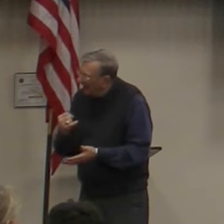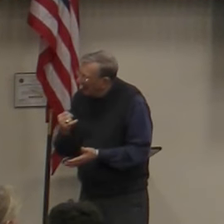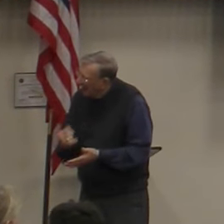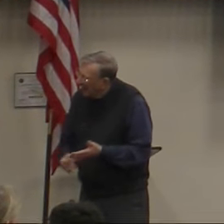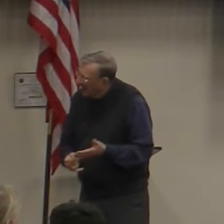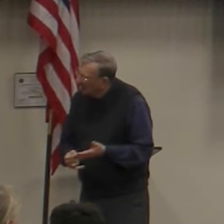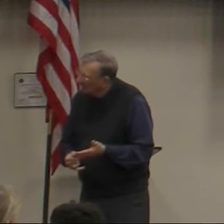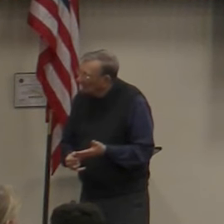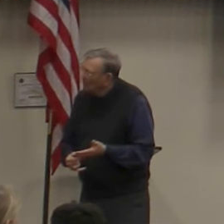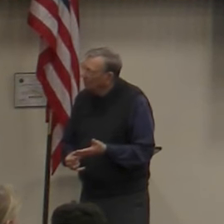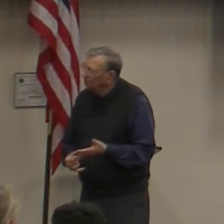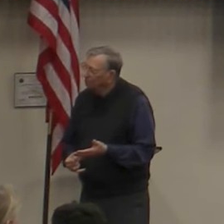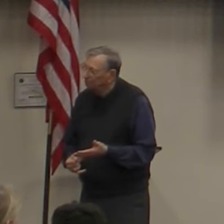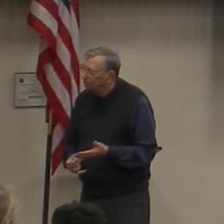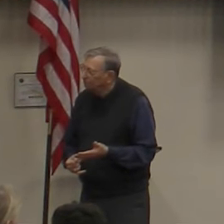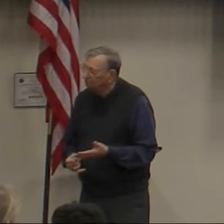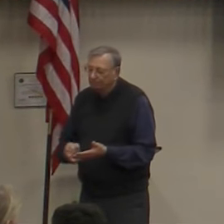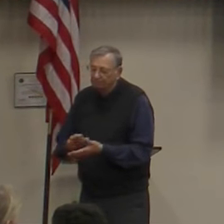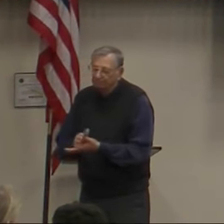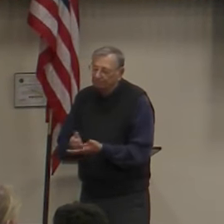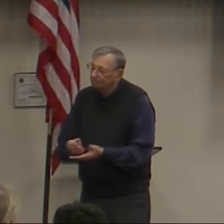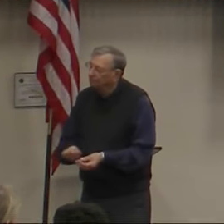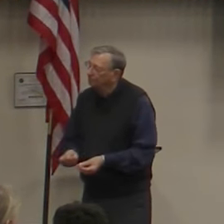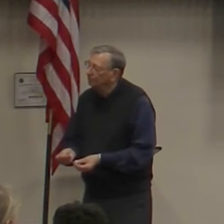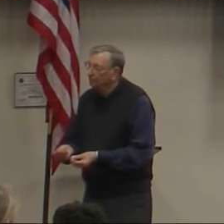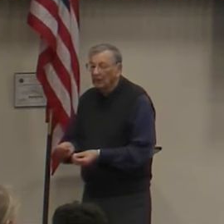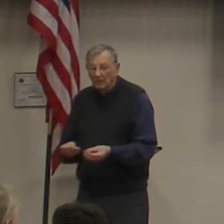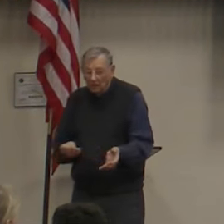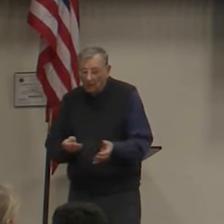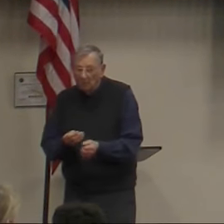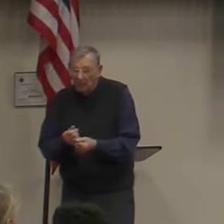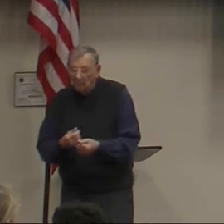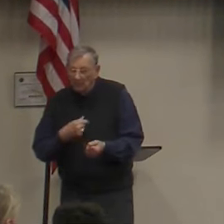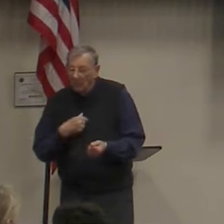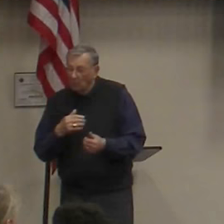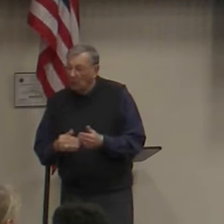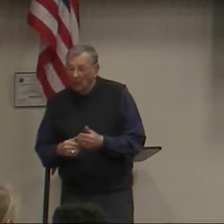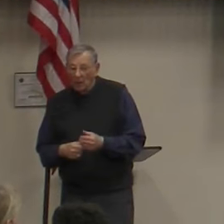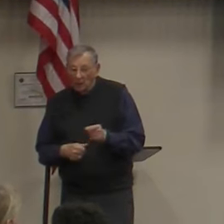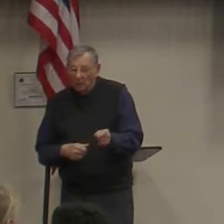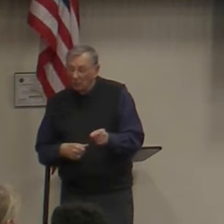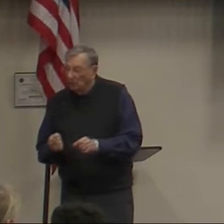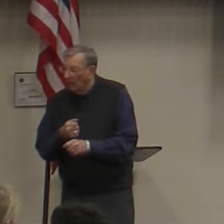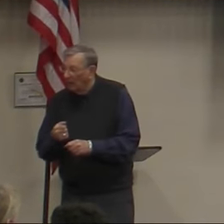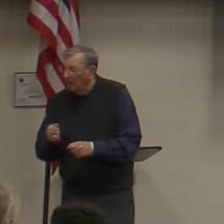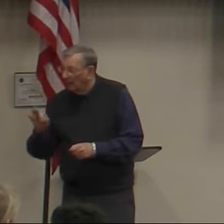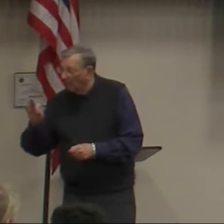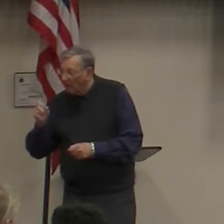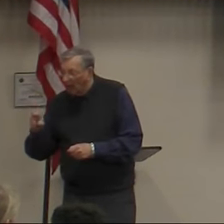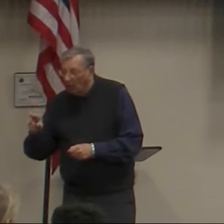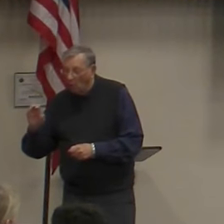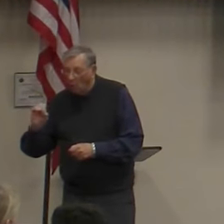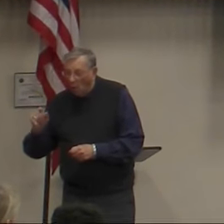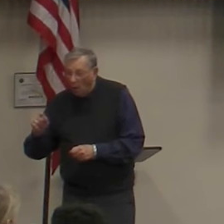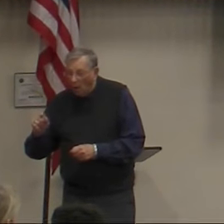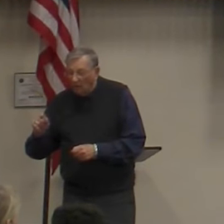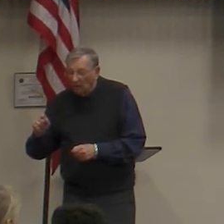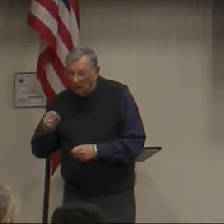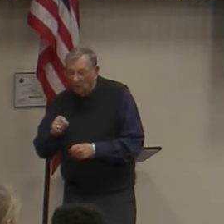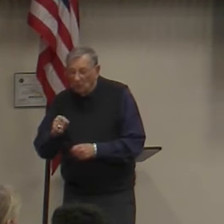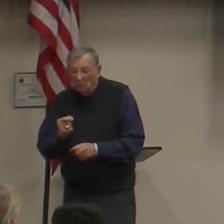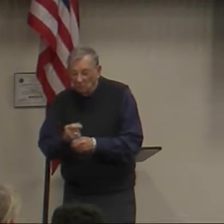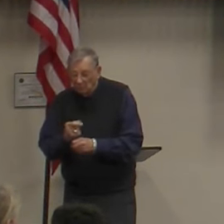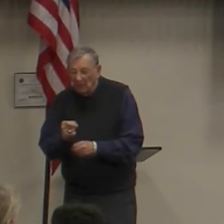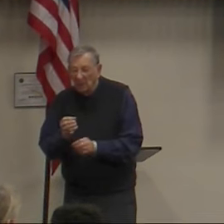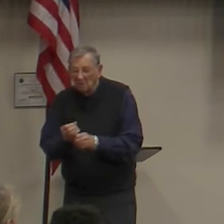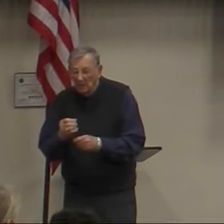But she does. And Elijah said, you make me my bread. You take the flour and the oil and you make your child and you